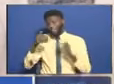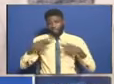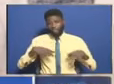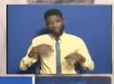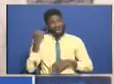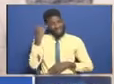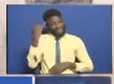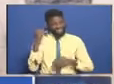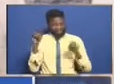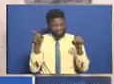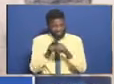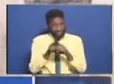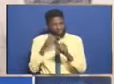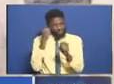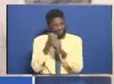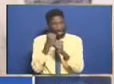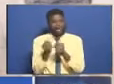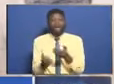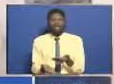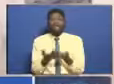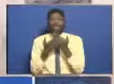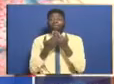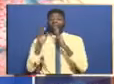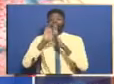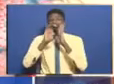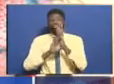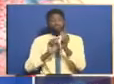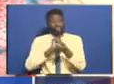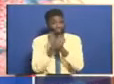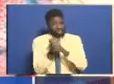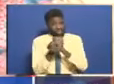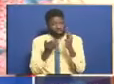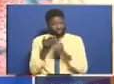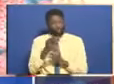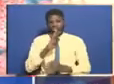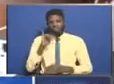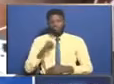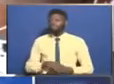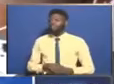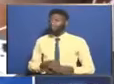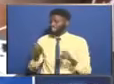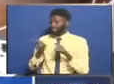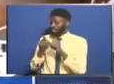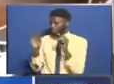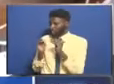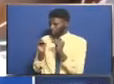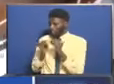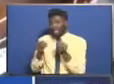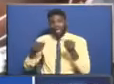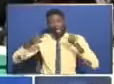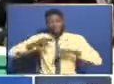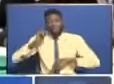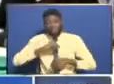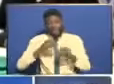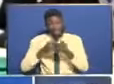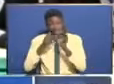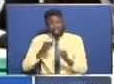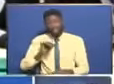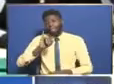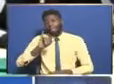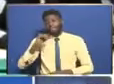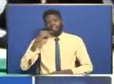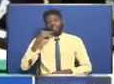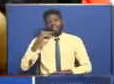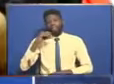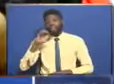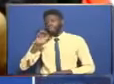for constitutional reform through BBI. A similar consultative meeting was held by leaders from Igembe in Meru, who